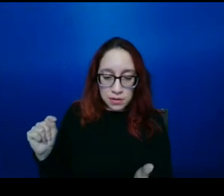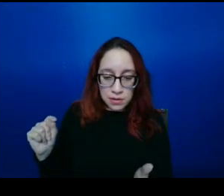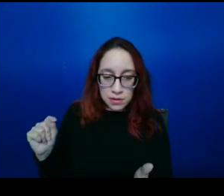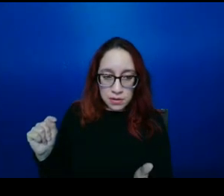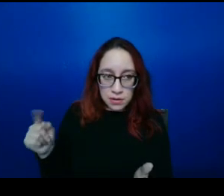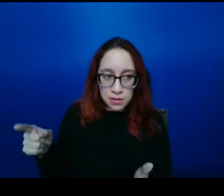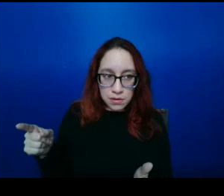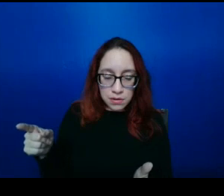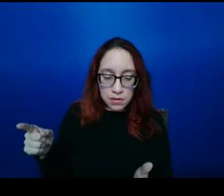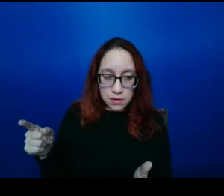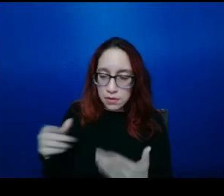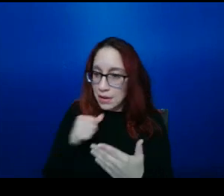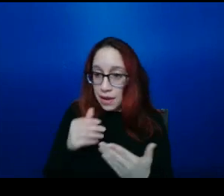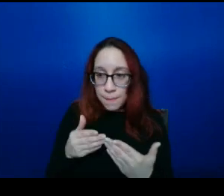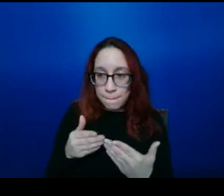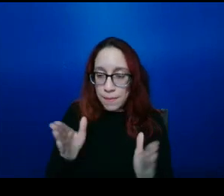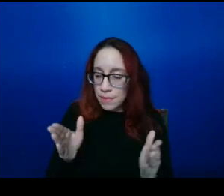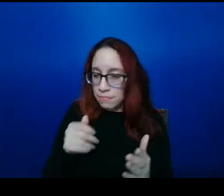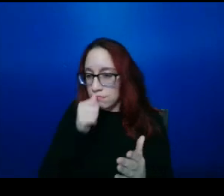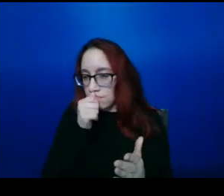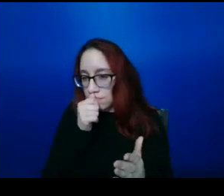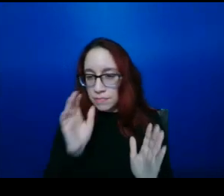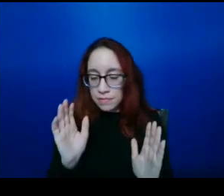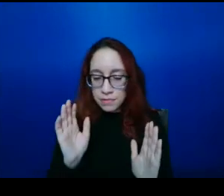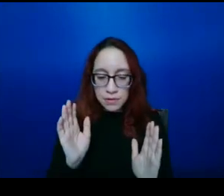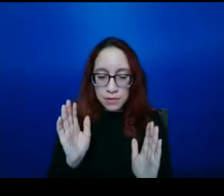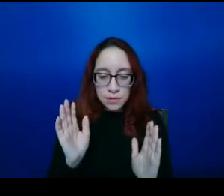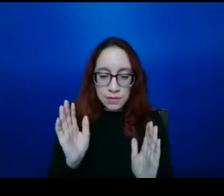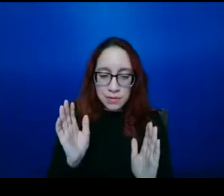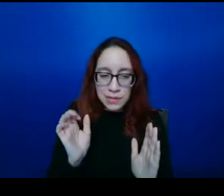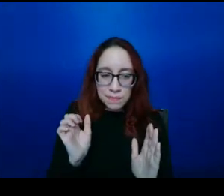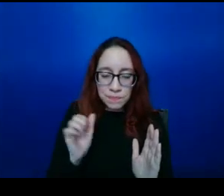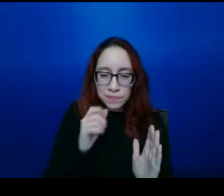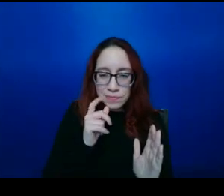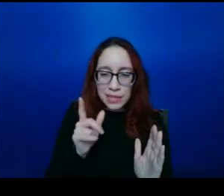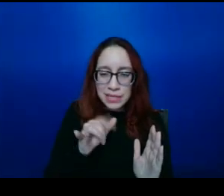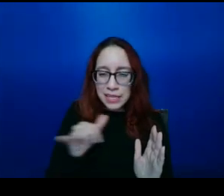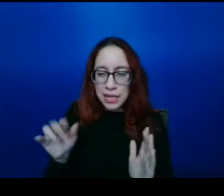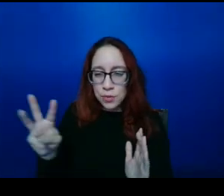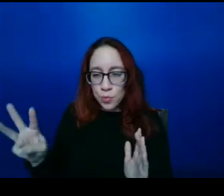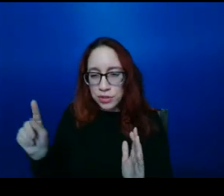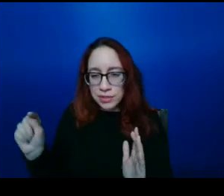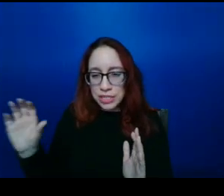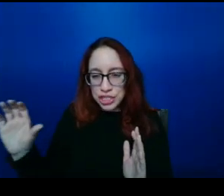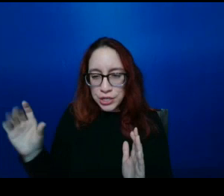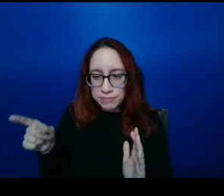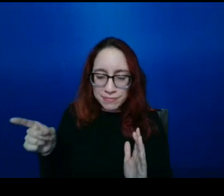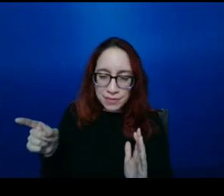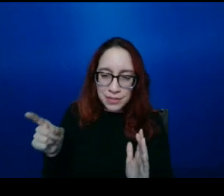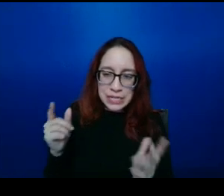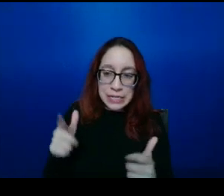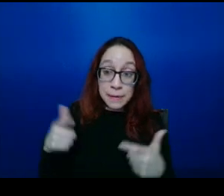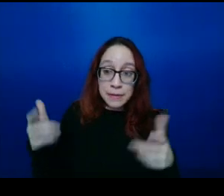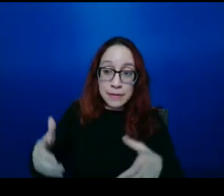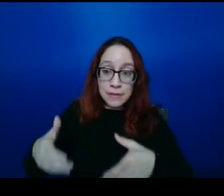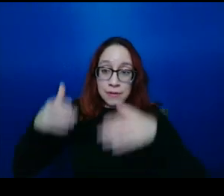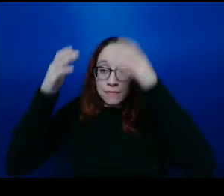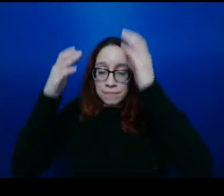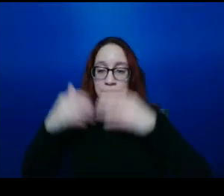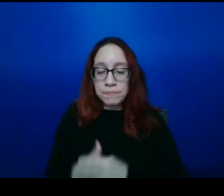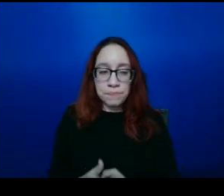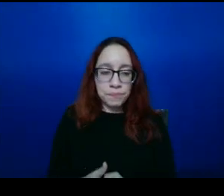This was a public-private endeavor, not too dissimilar, down by World Trade Center. It's a major skyline tower.